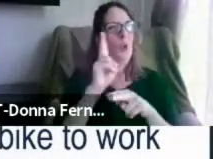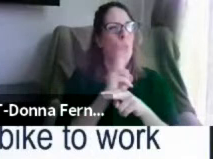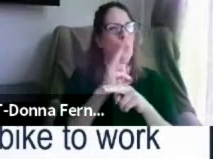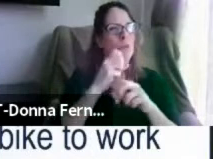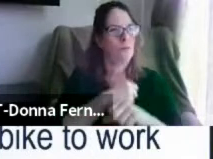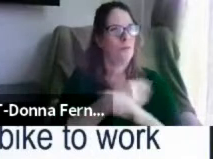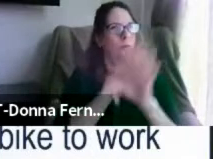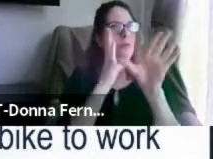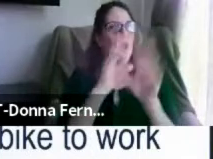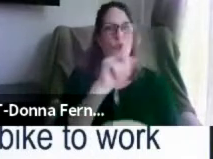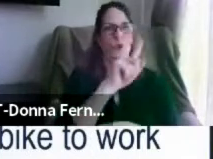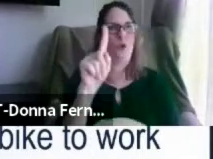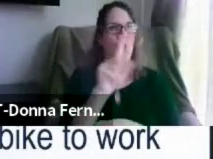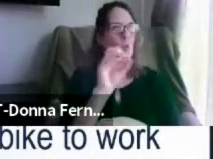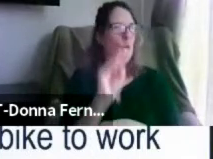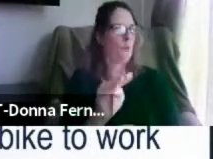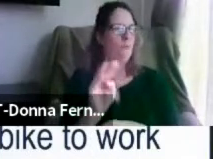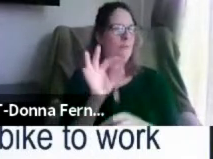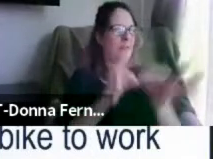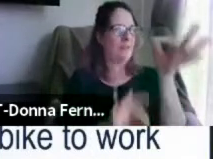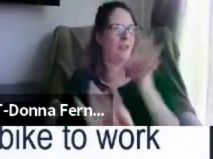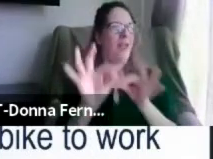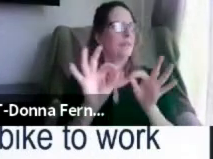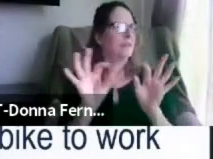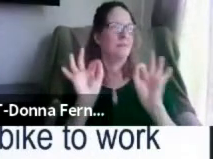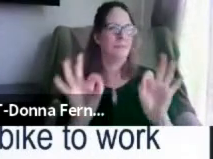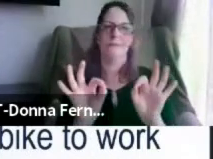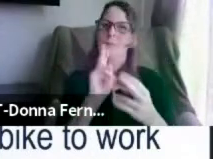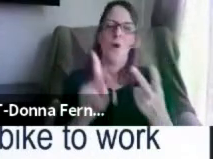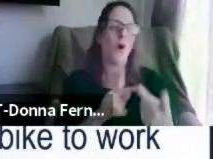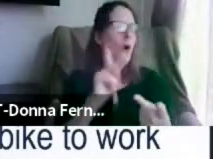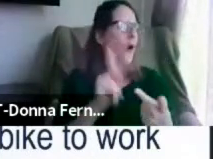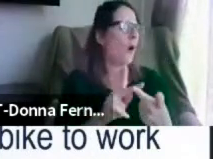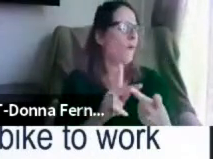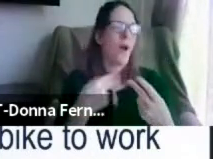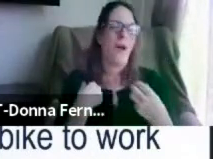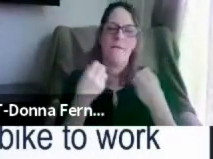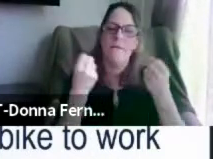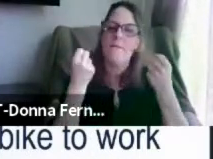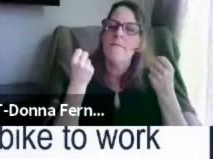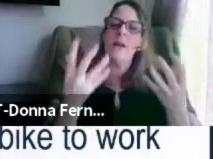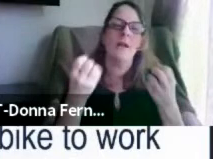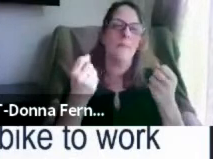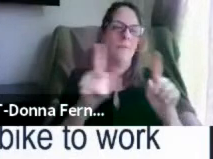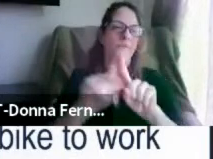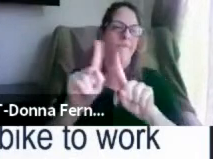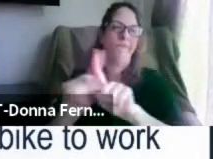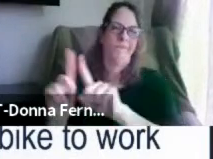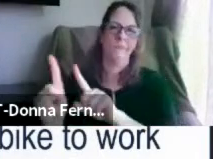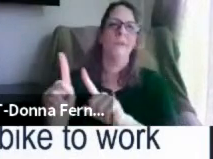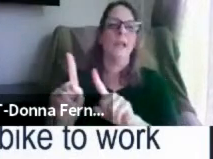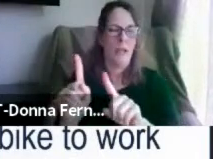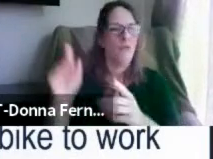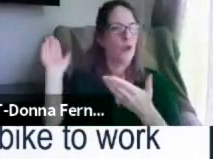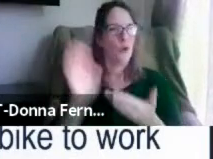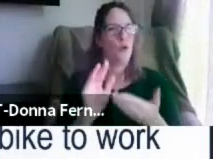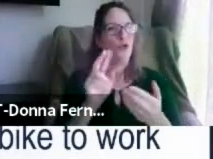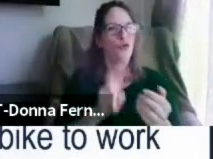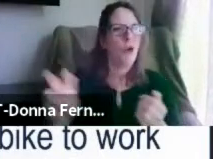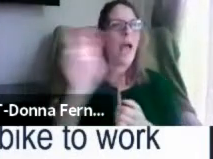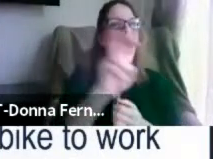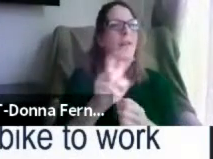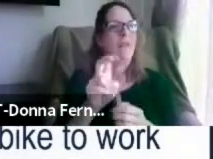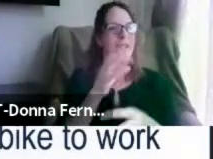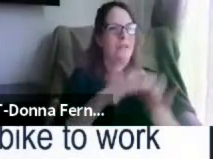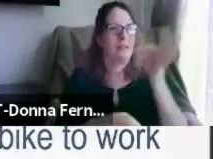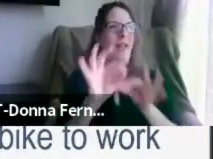now, Zoom is a perfect option for this. We have many platforms that we can use. So reduce work travel and use